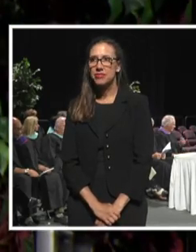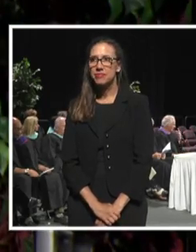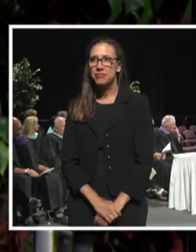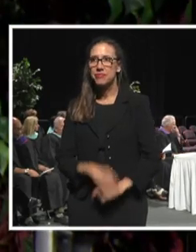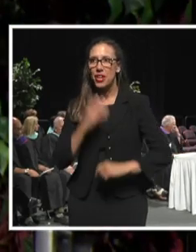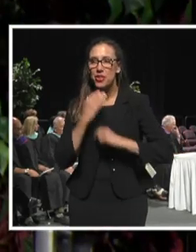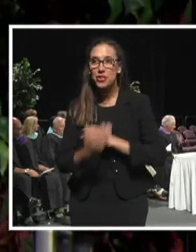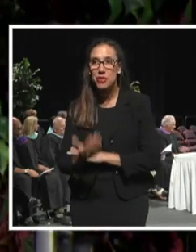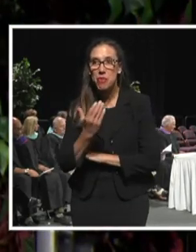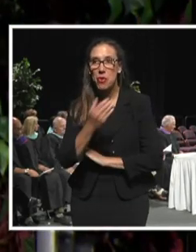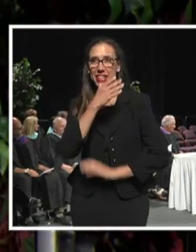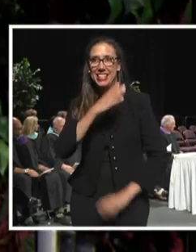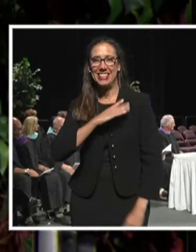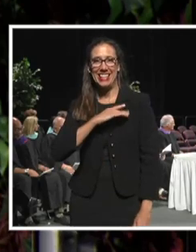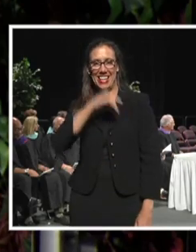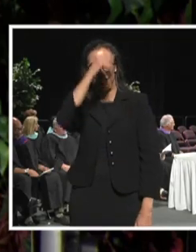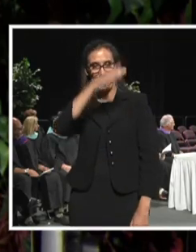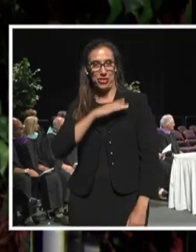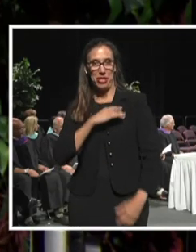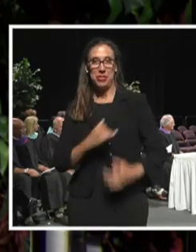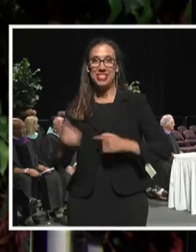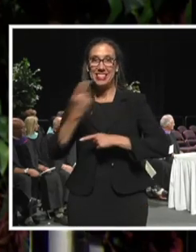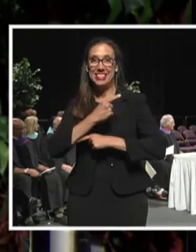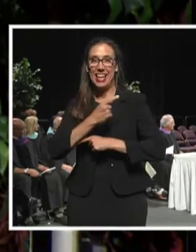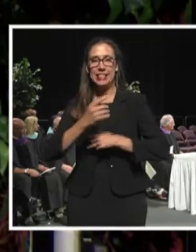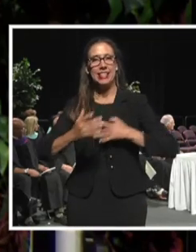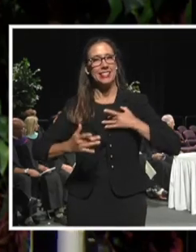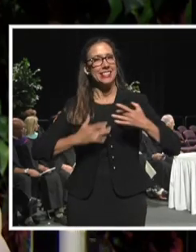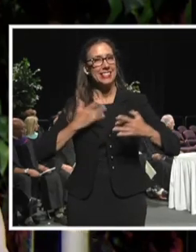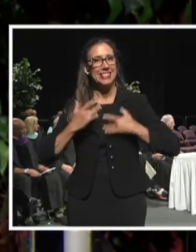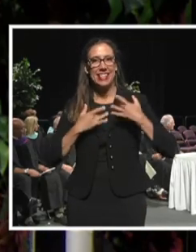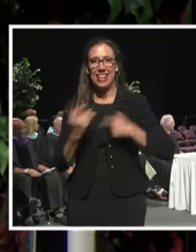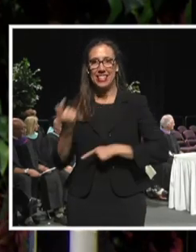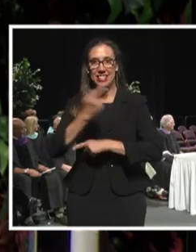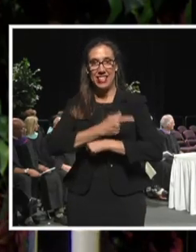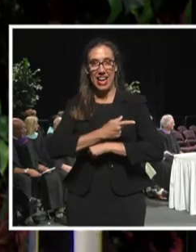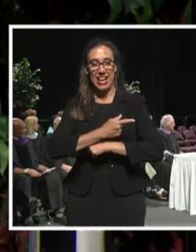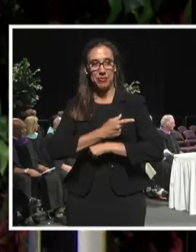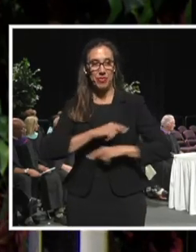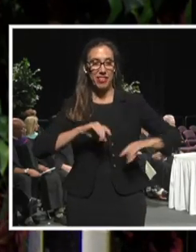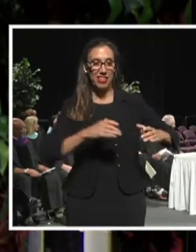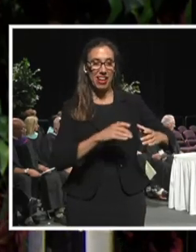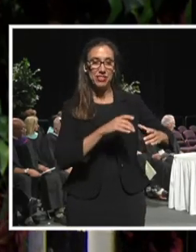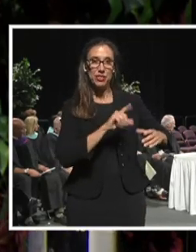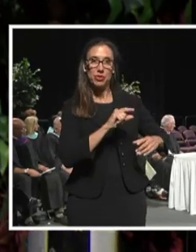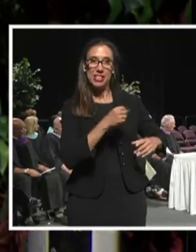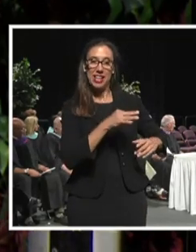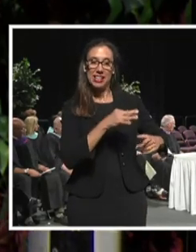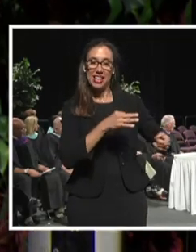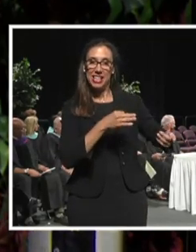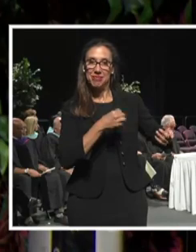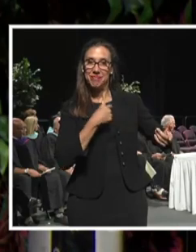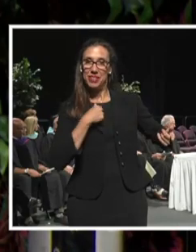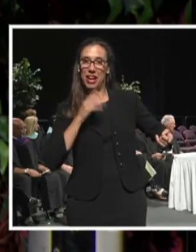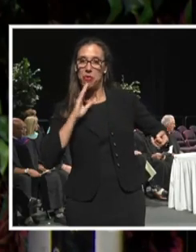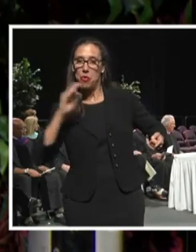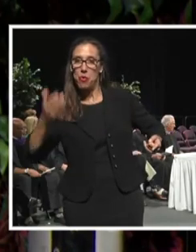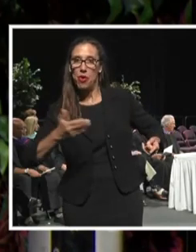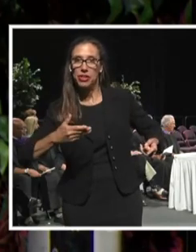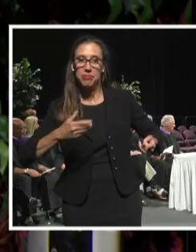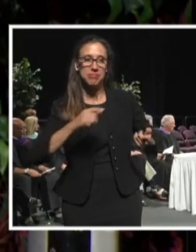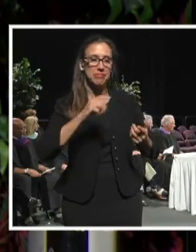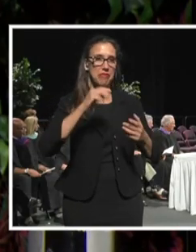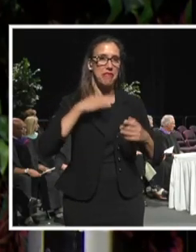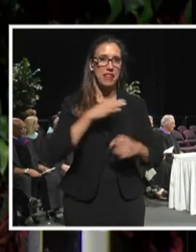Good morning, ladies and gentlemen. Today is an exciting day. On behalf of the class of 2019, I would like to welcome all faculty,